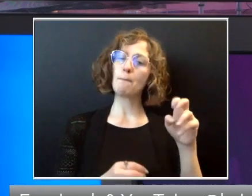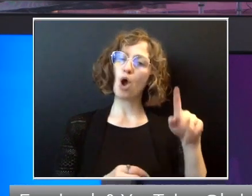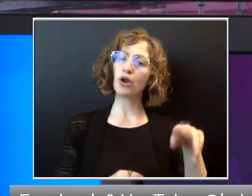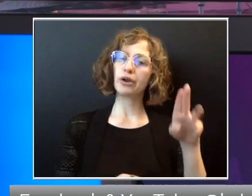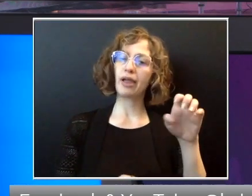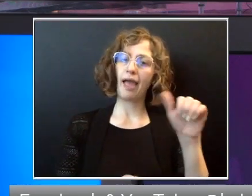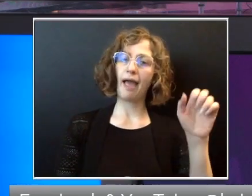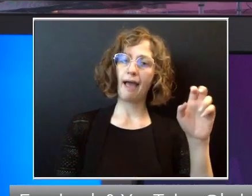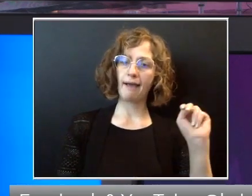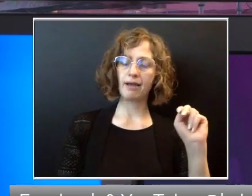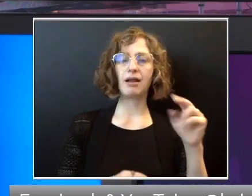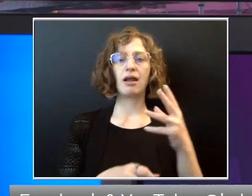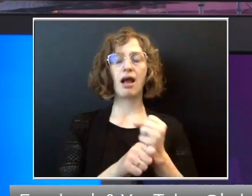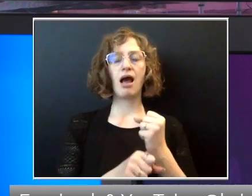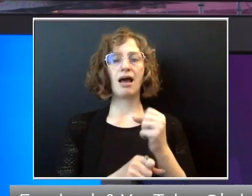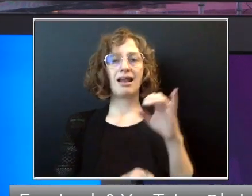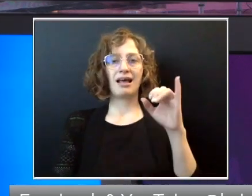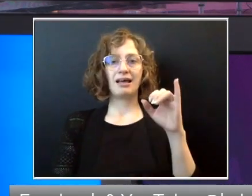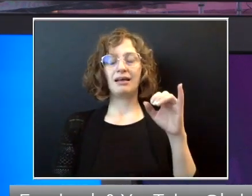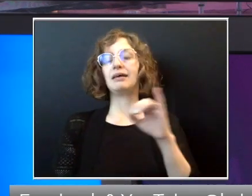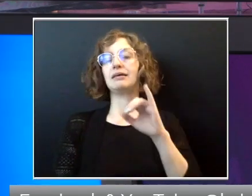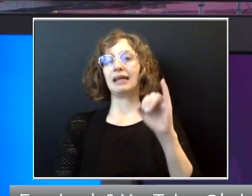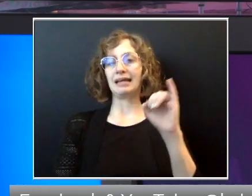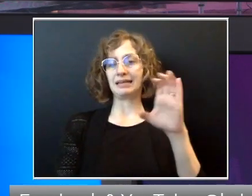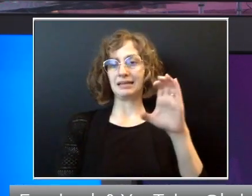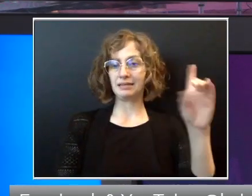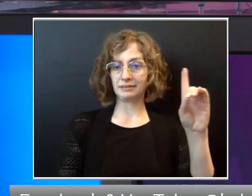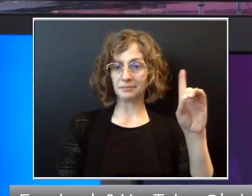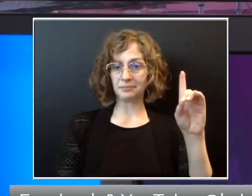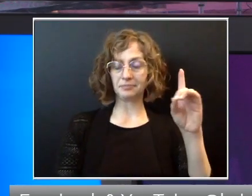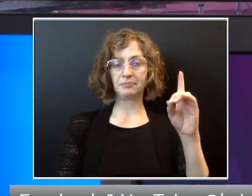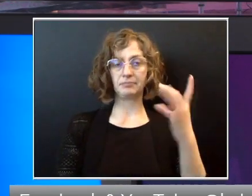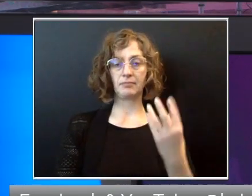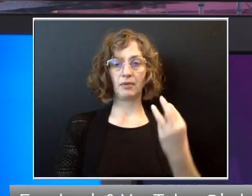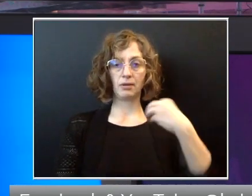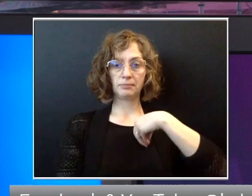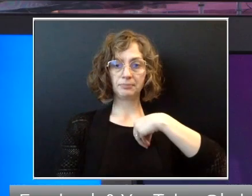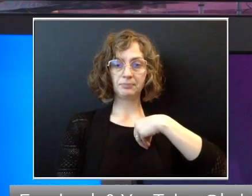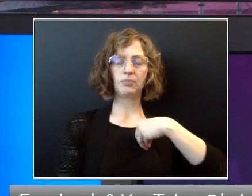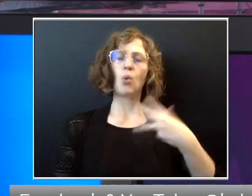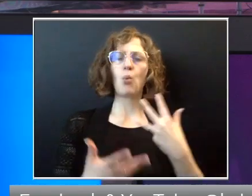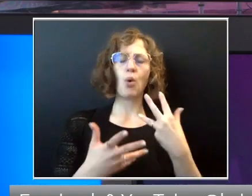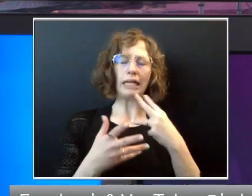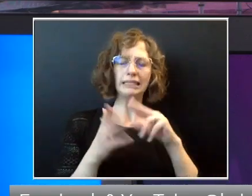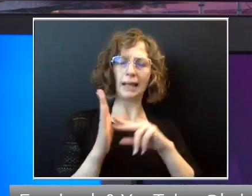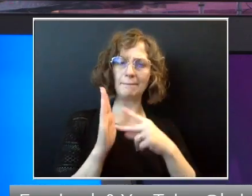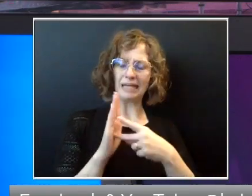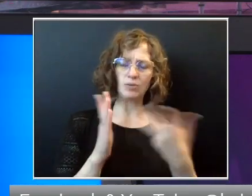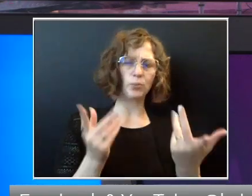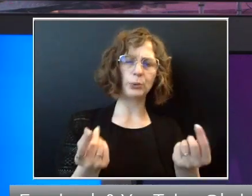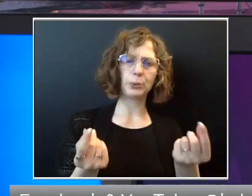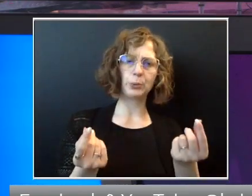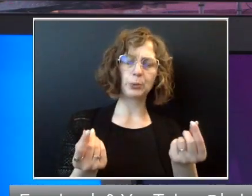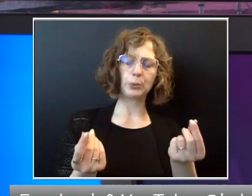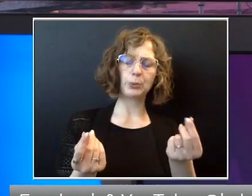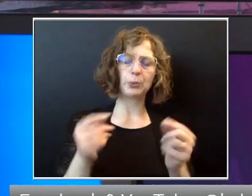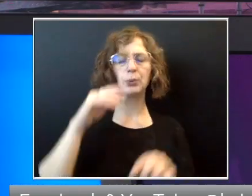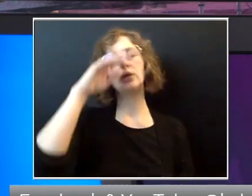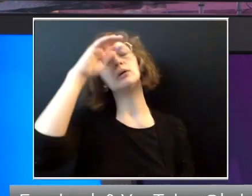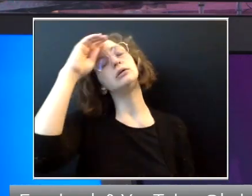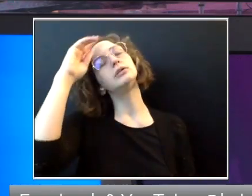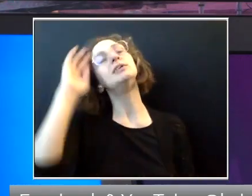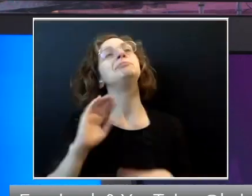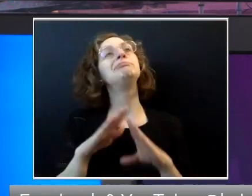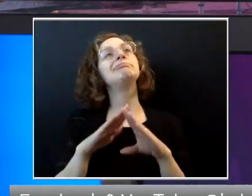cardioverter defibrillator, an ICD. What does that mean, and what does that do? So basically, that